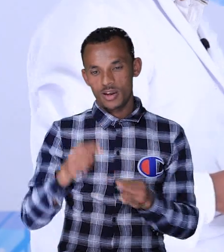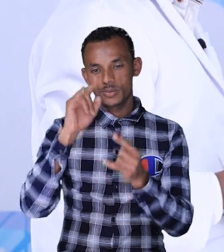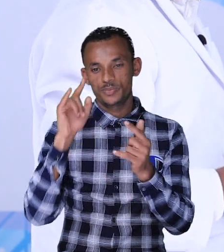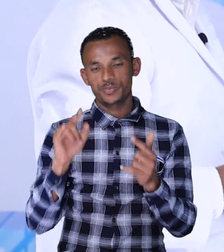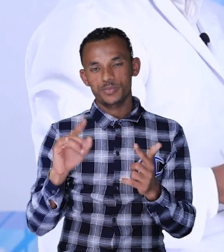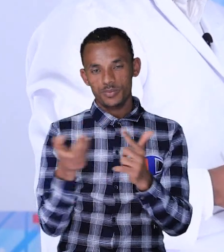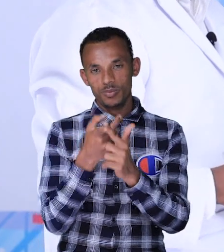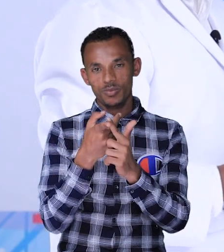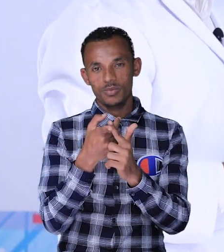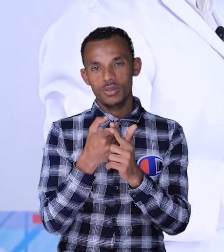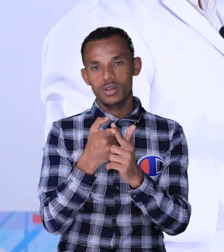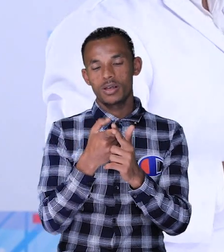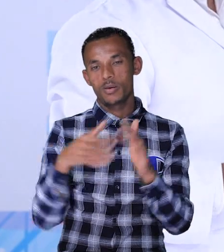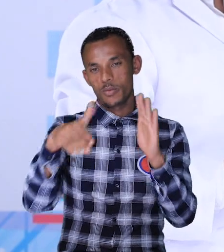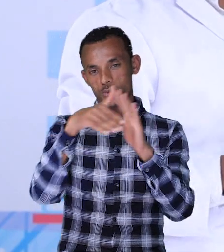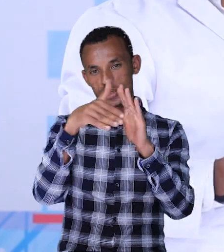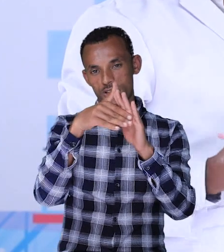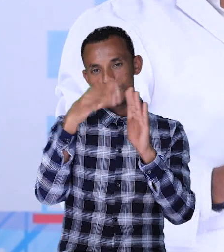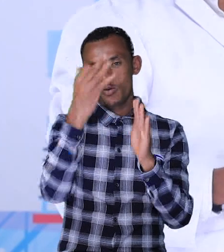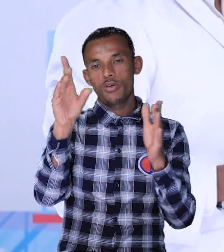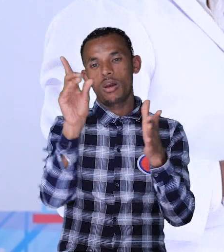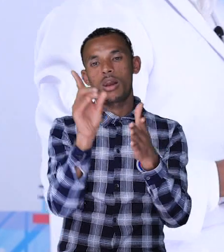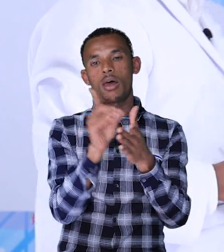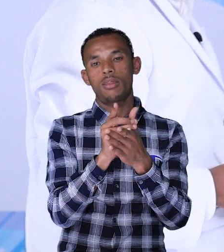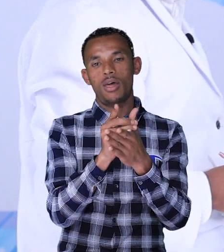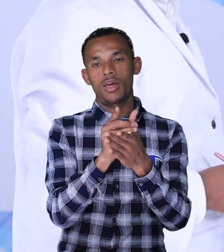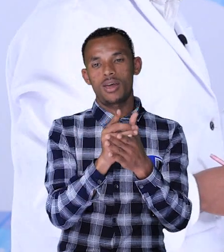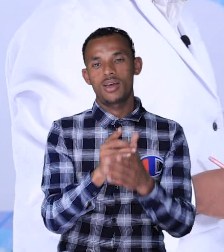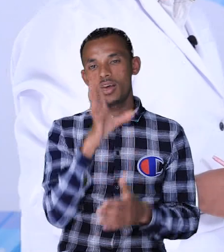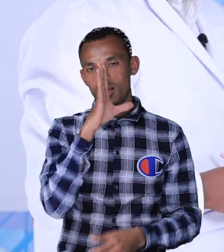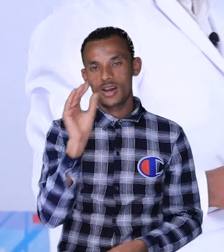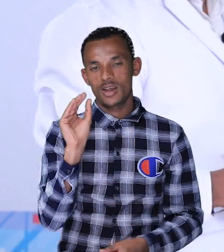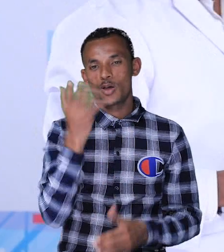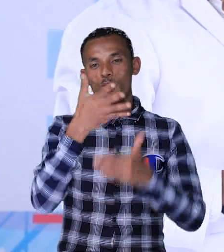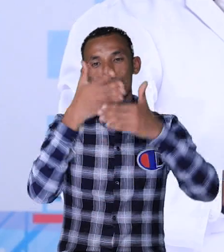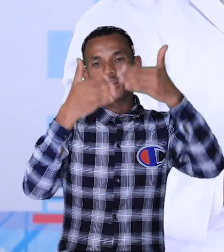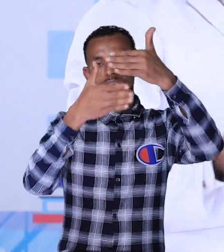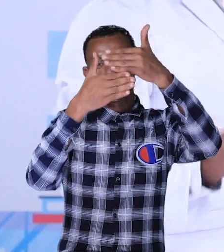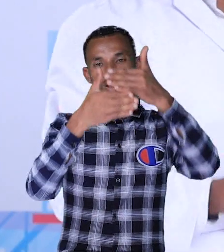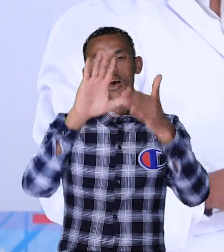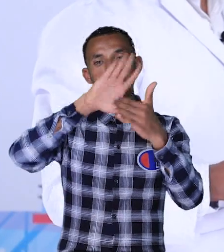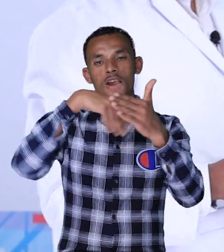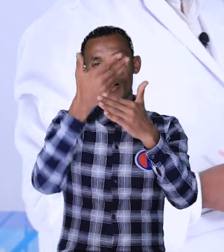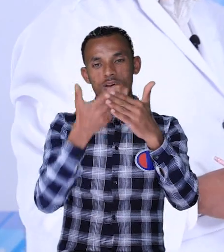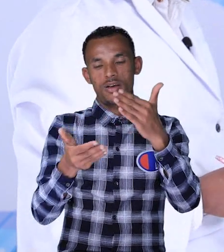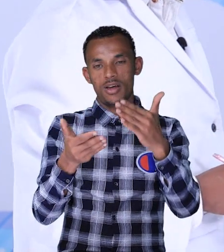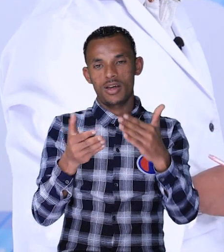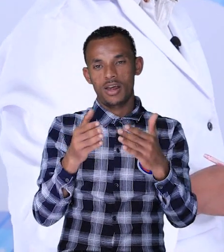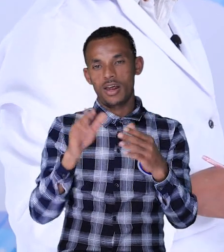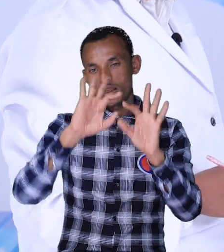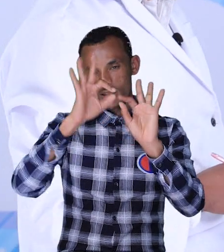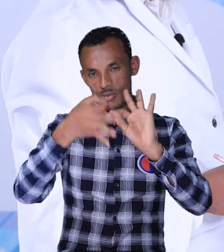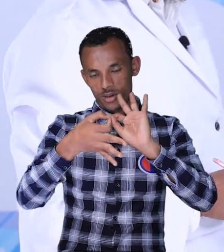and the second, representation of data, and construction of graphs and